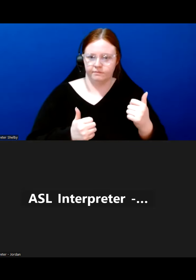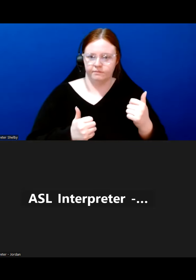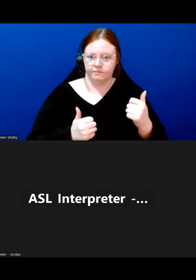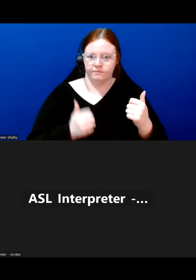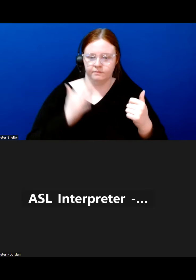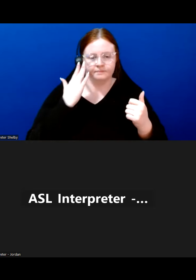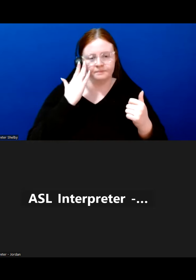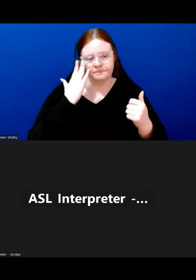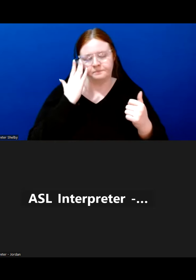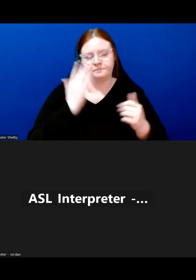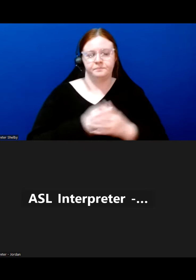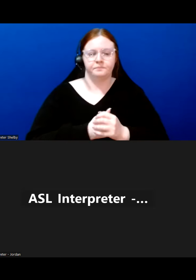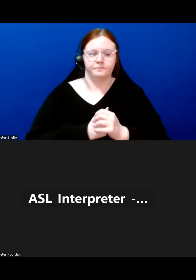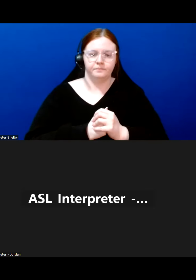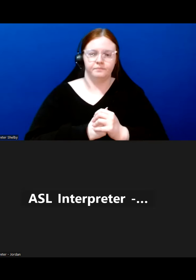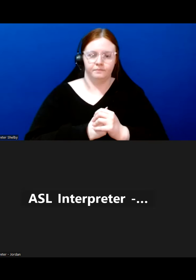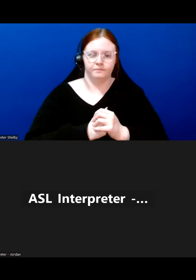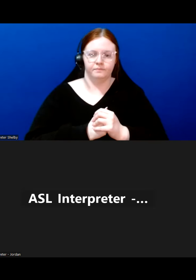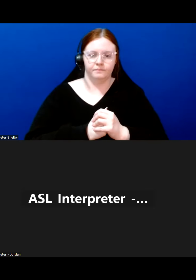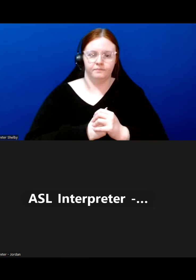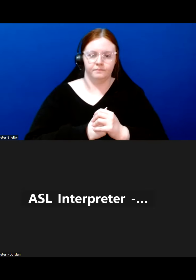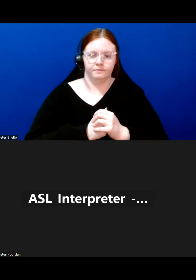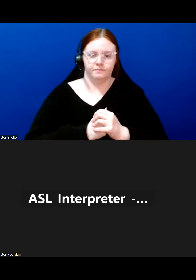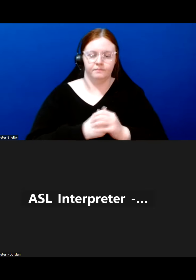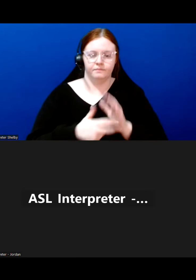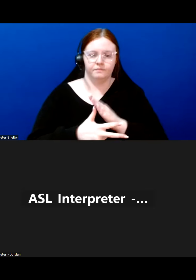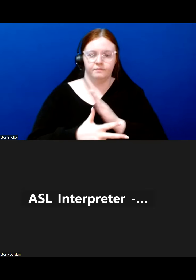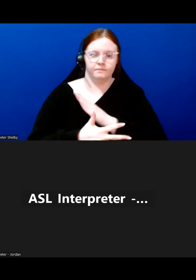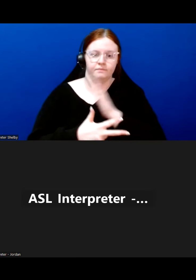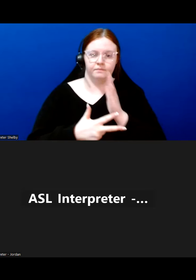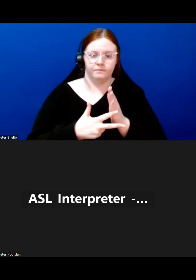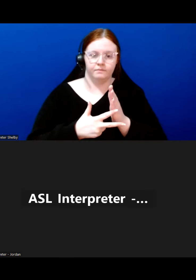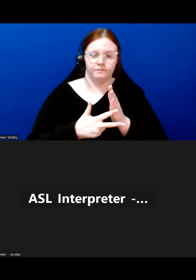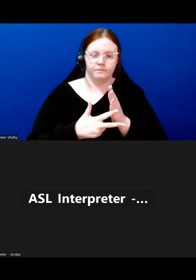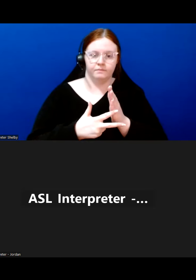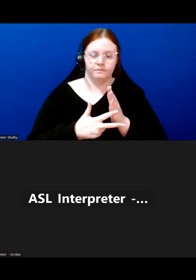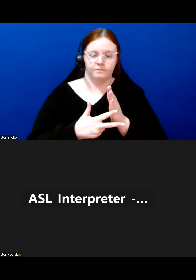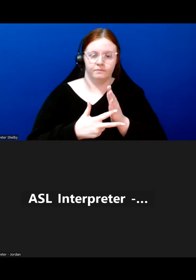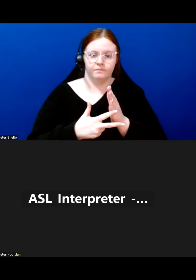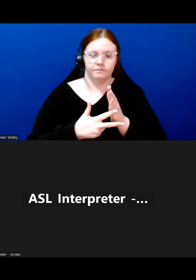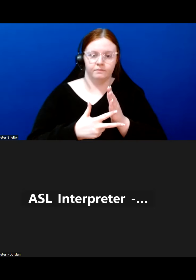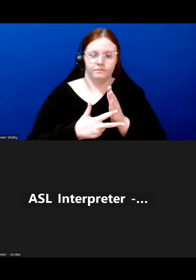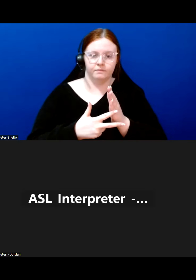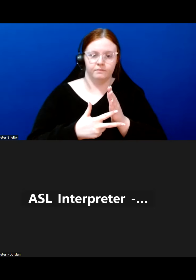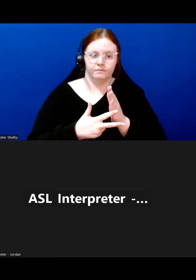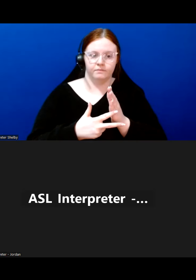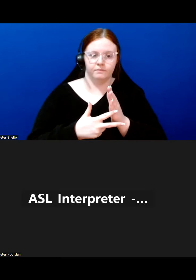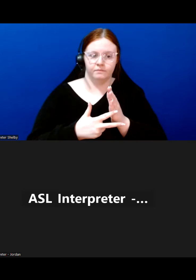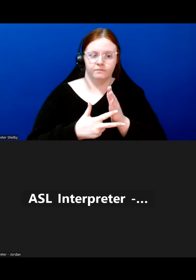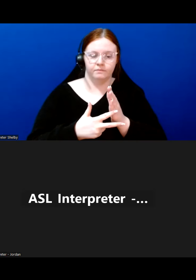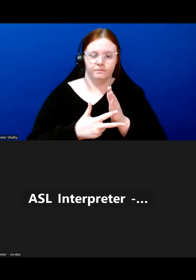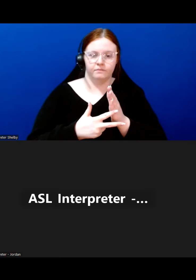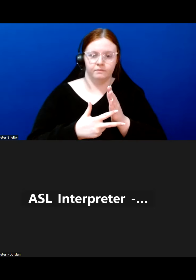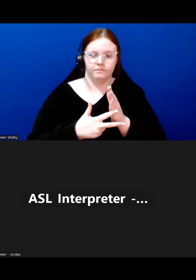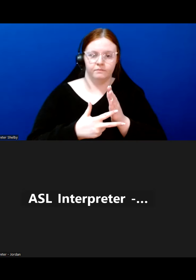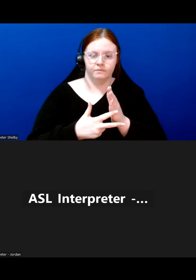listening needs. It also needs to be tuned properly and precisely for